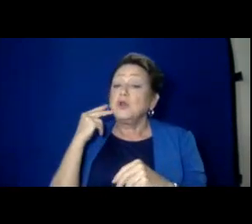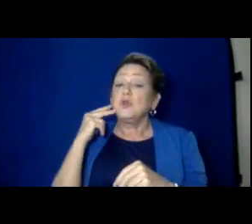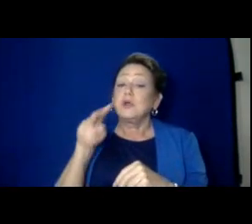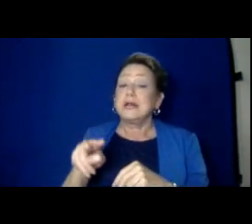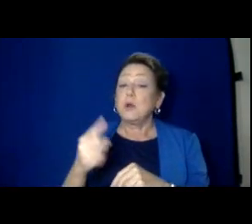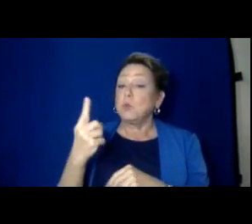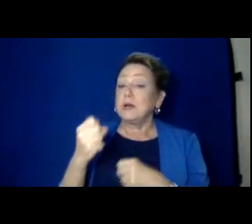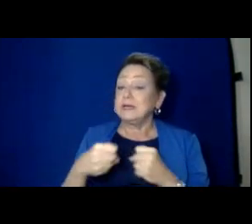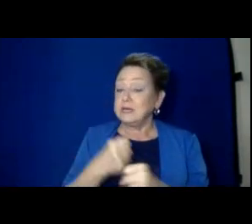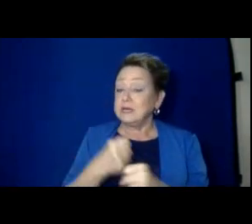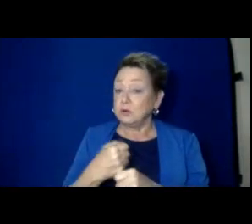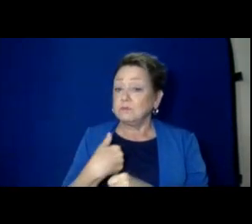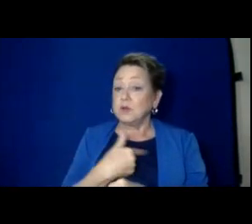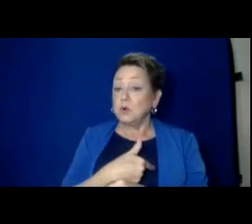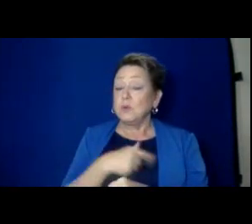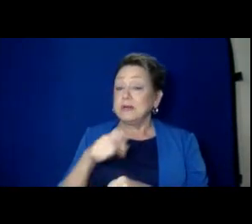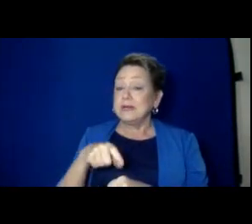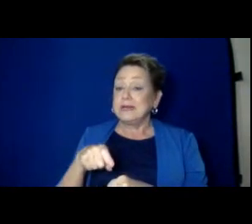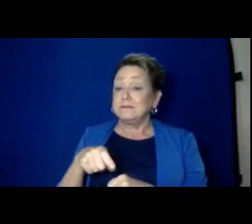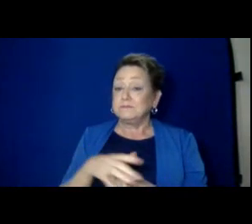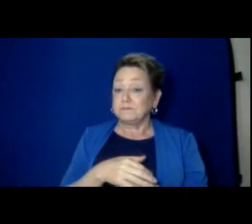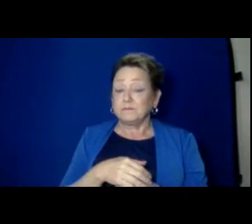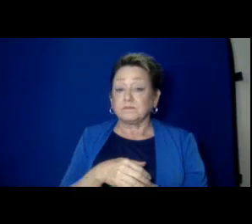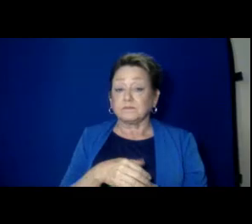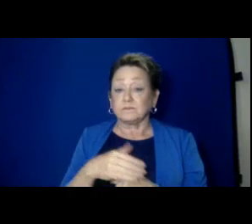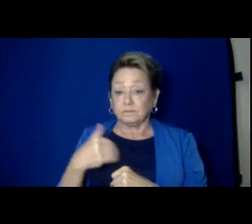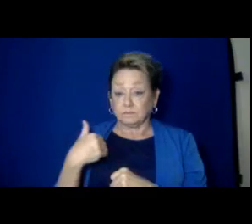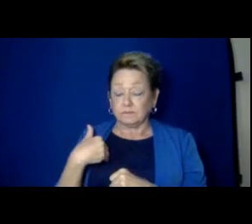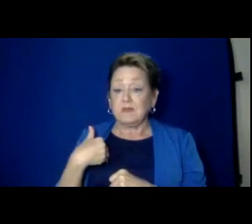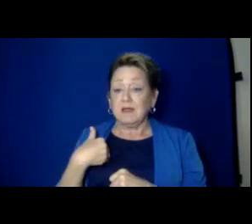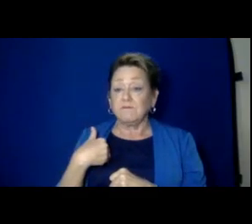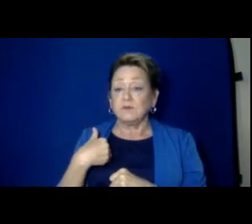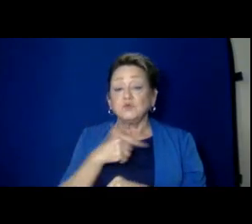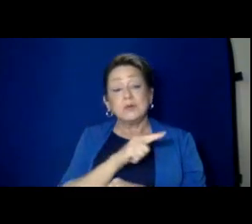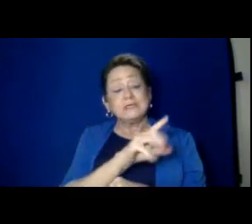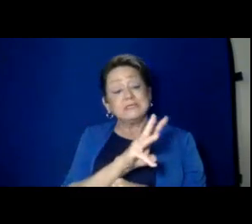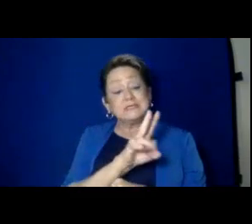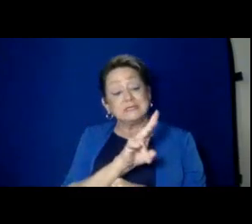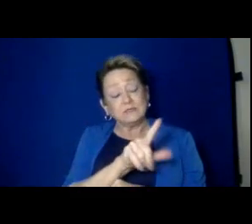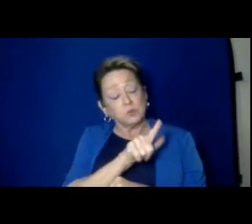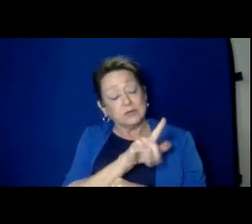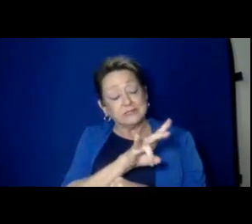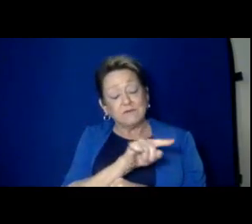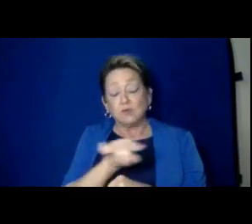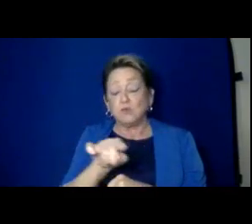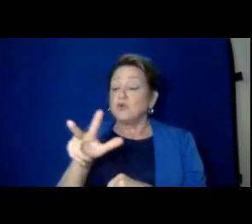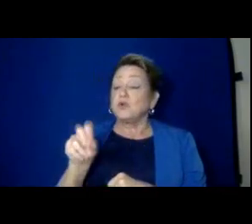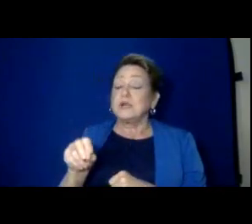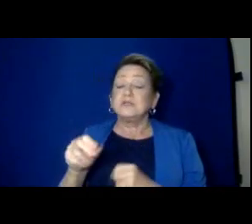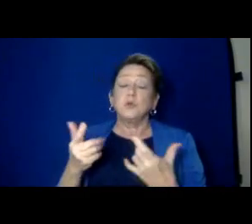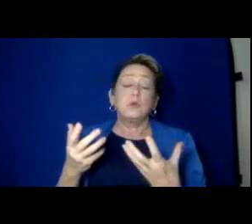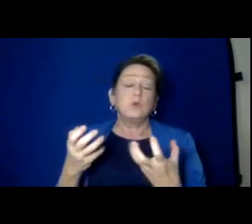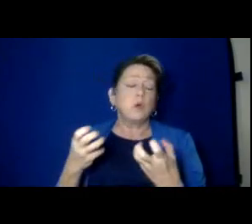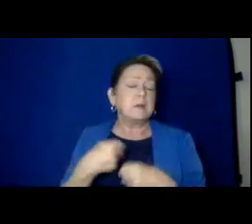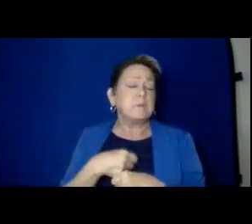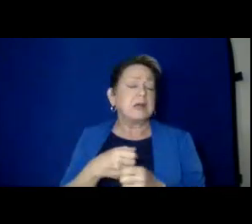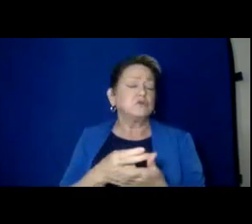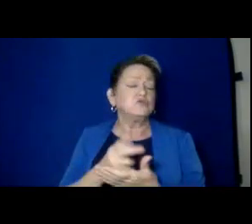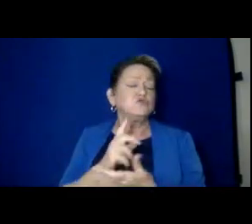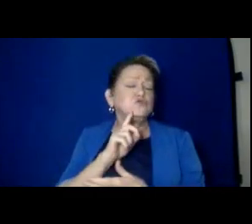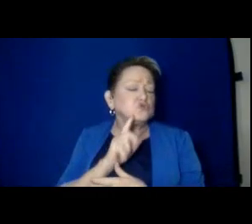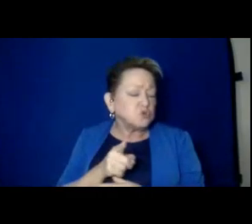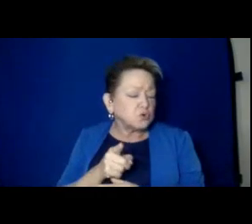because we really need to look at our cash flow as we head through fiscal 27 through 30 as well. So we want to make sure that we do that well and